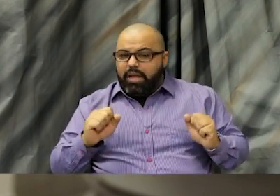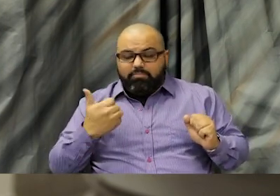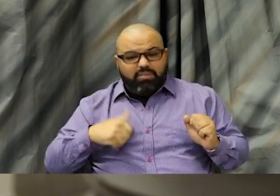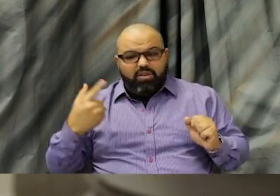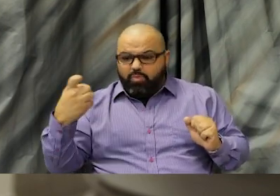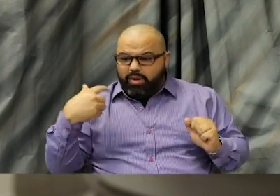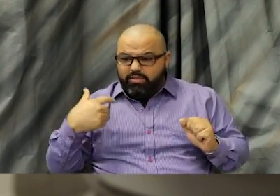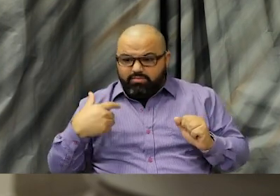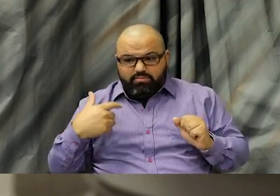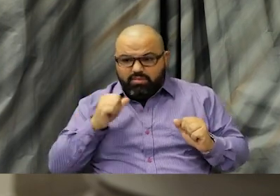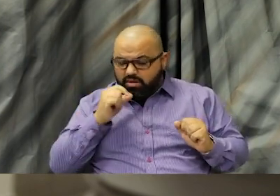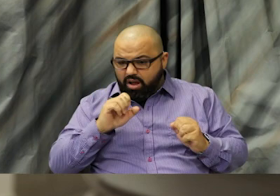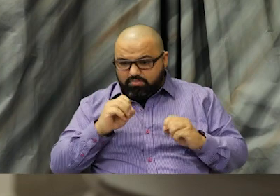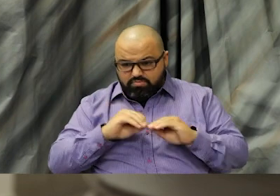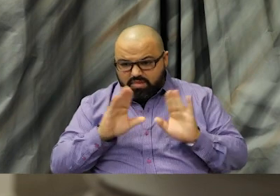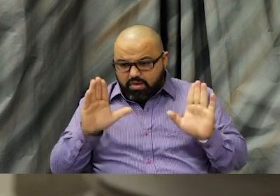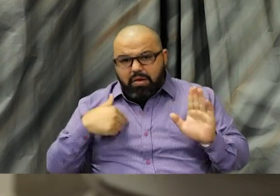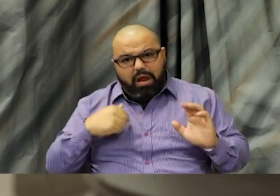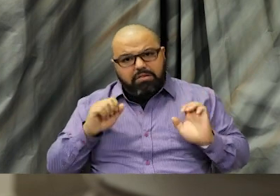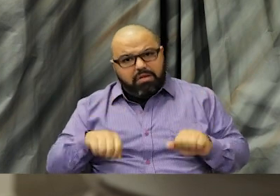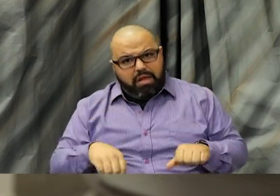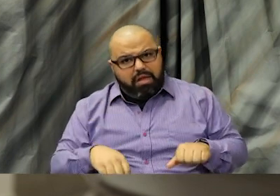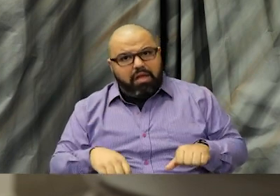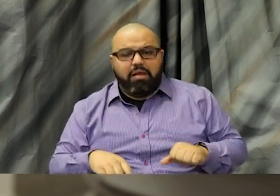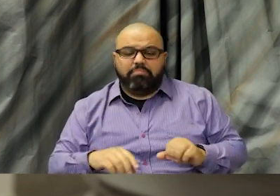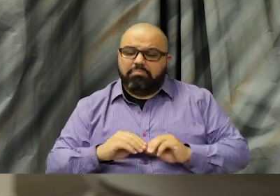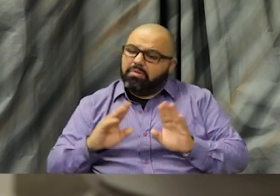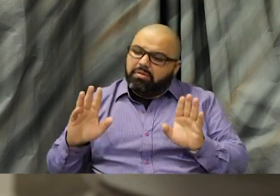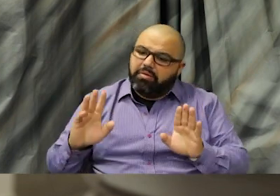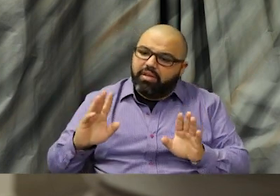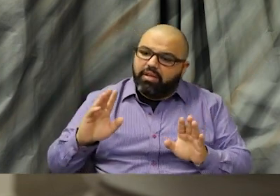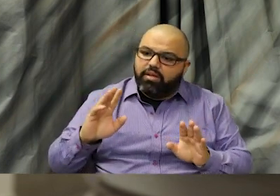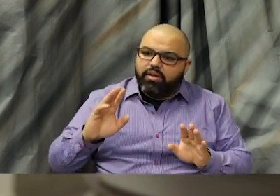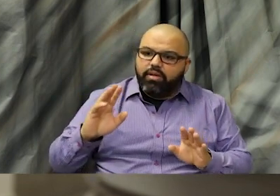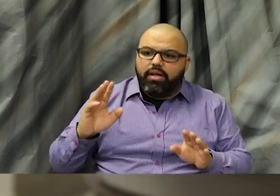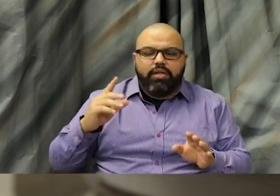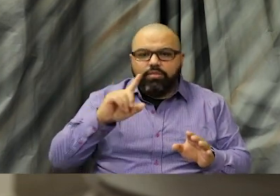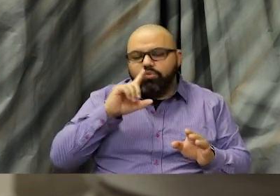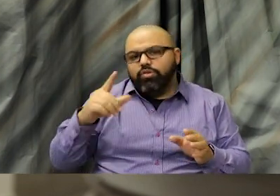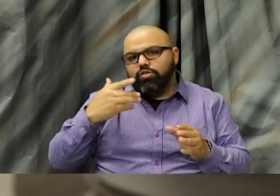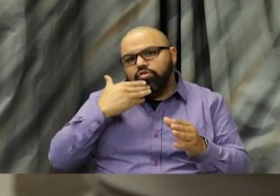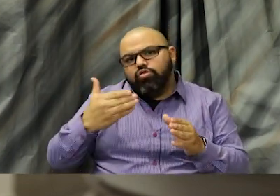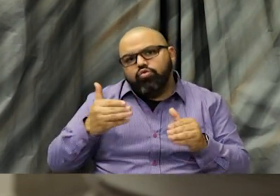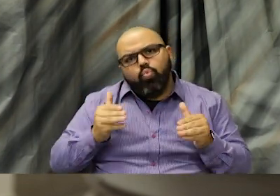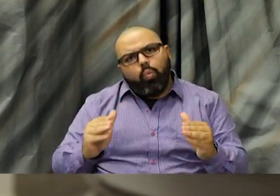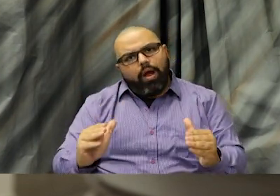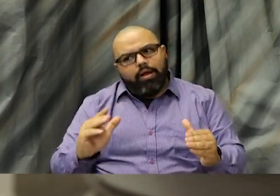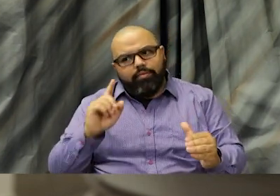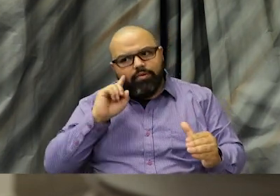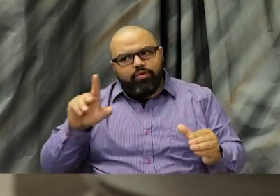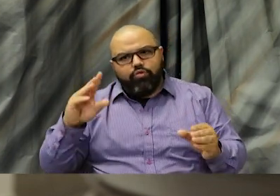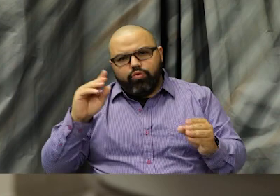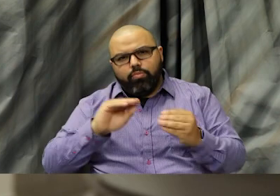I can clarify any questions. They can ask any doubts that they have. And also, it's a really good way for